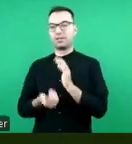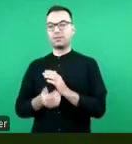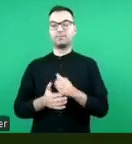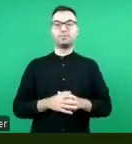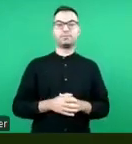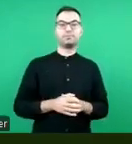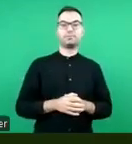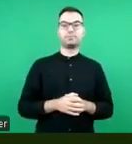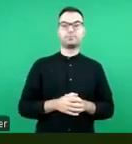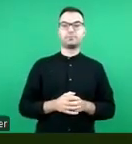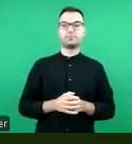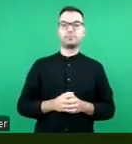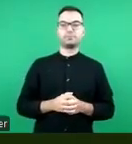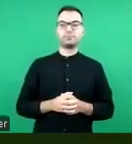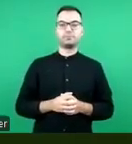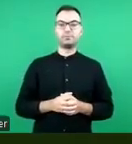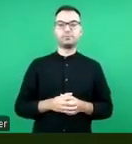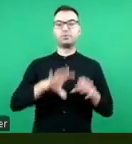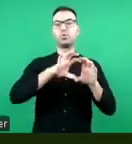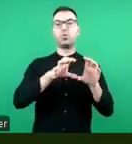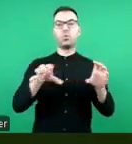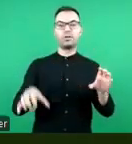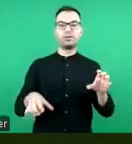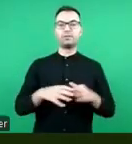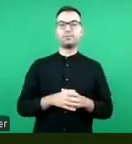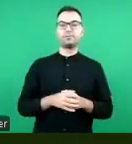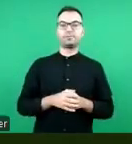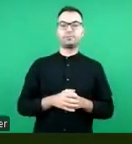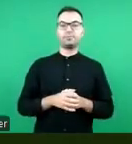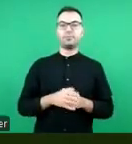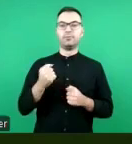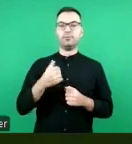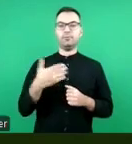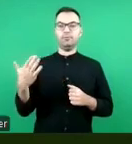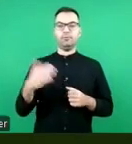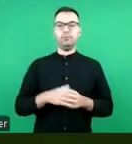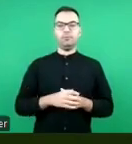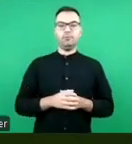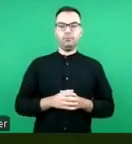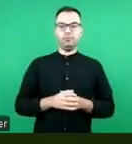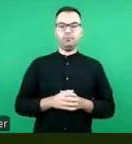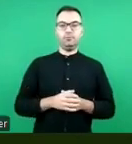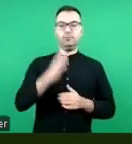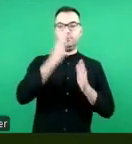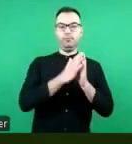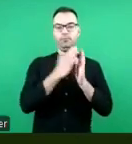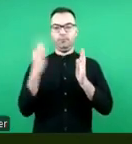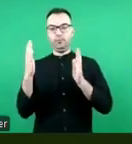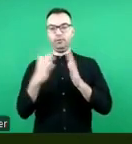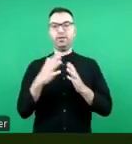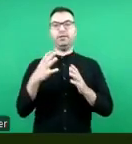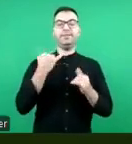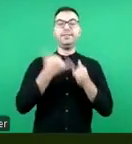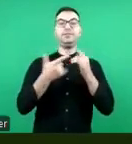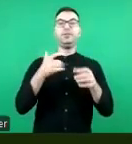taxonomic groups which have the mean response right hand from the dashed line typically increase in species richness by